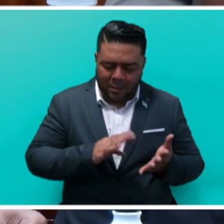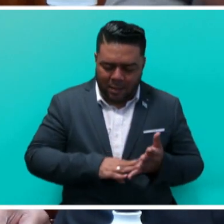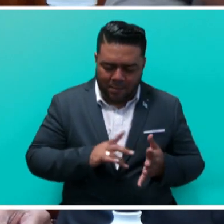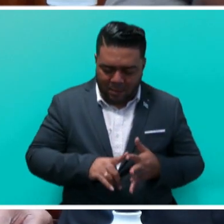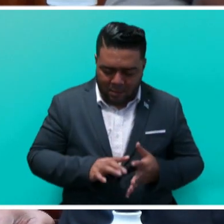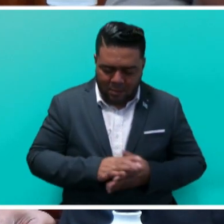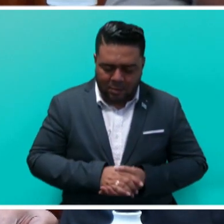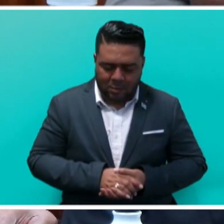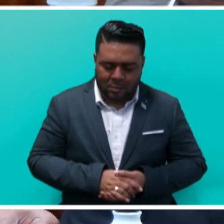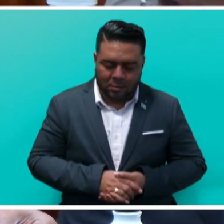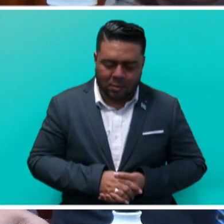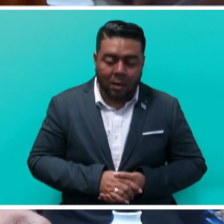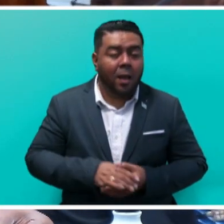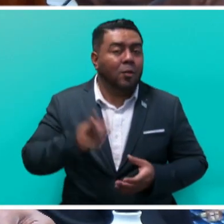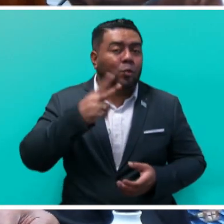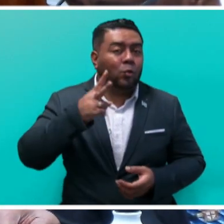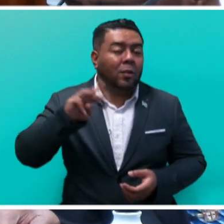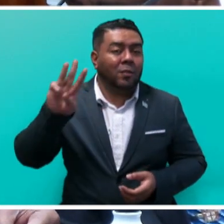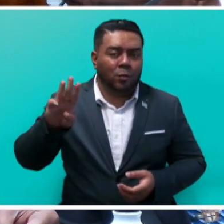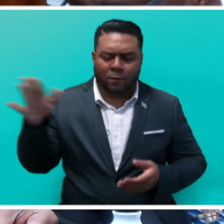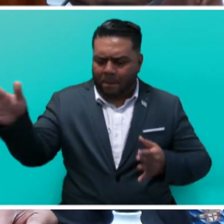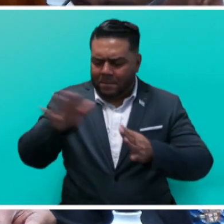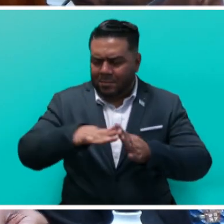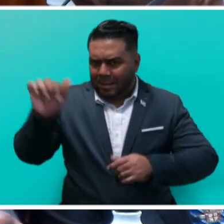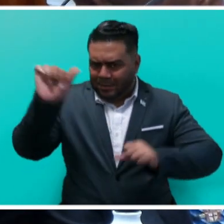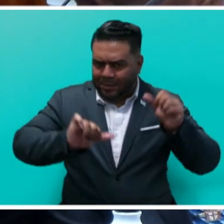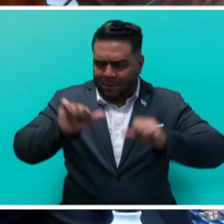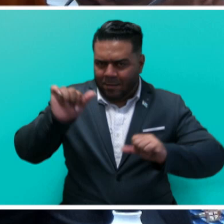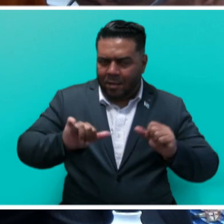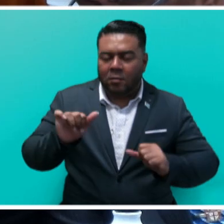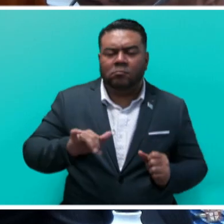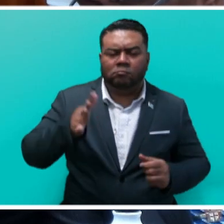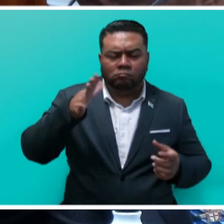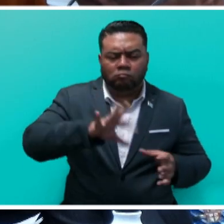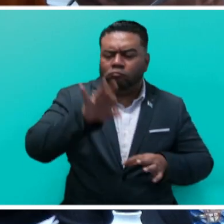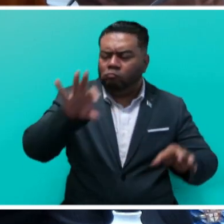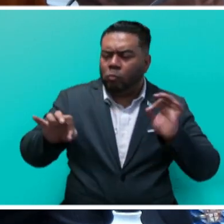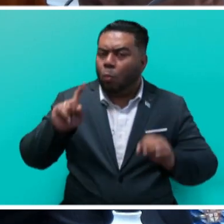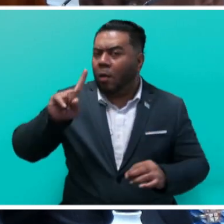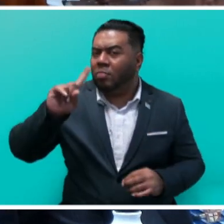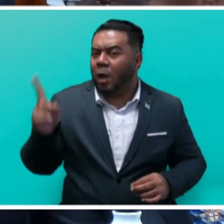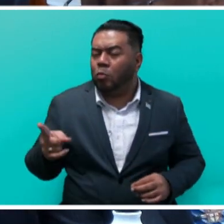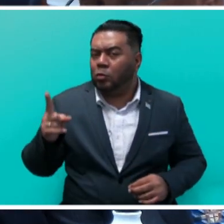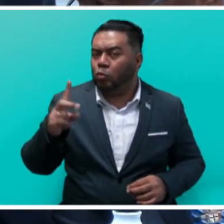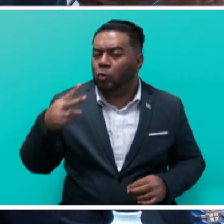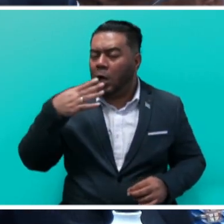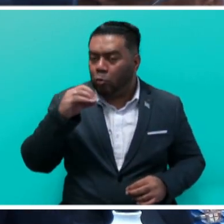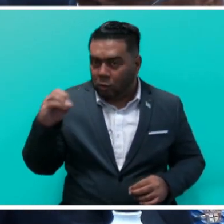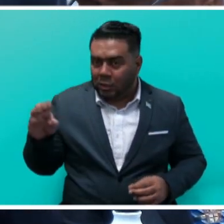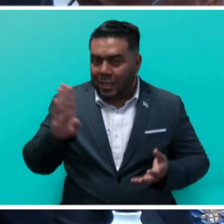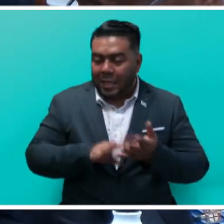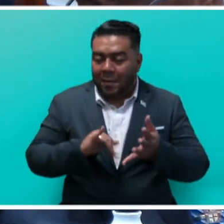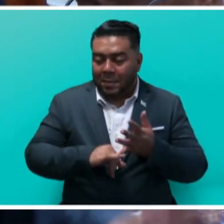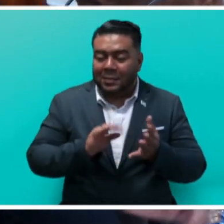a baseline survey conducted in 2023, a sample of randomly selected 1,200 MSMEs are